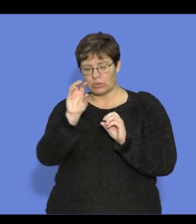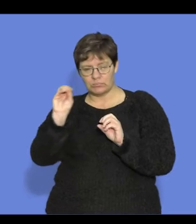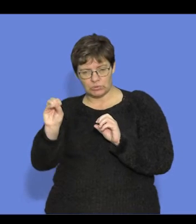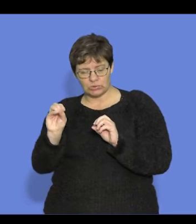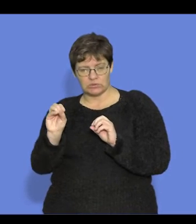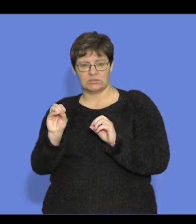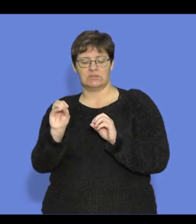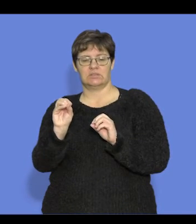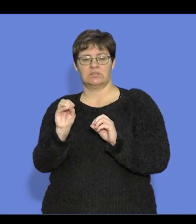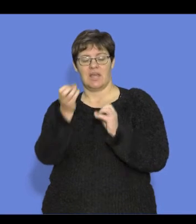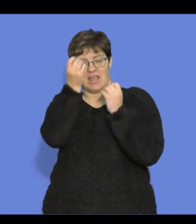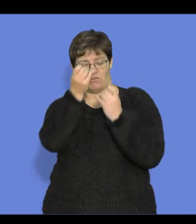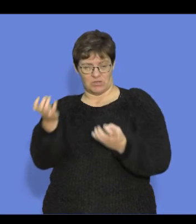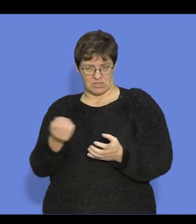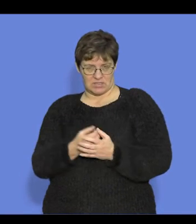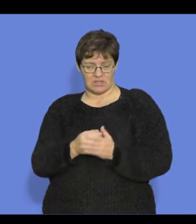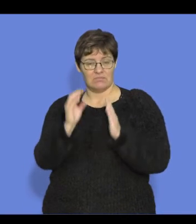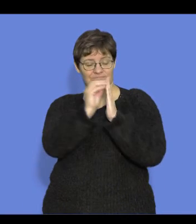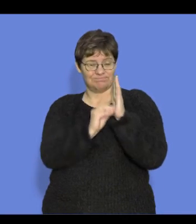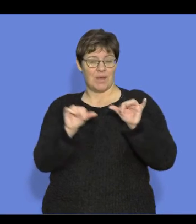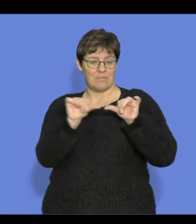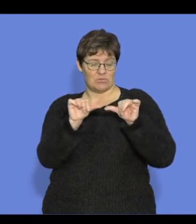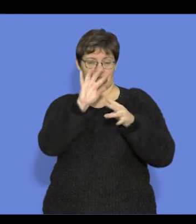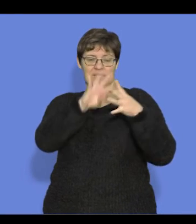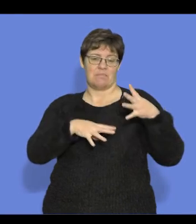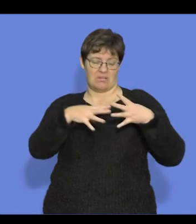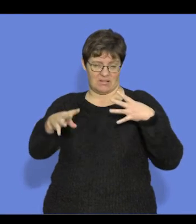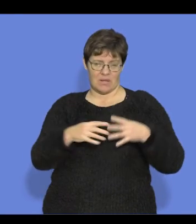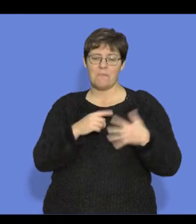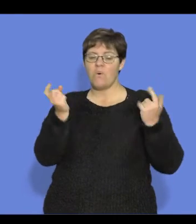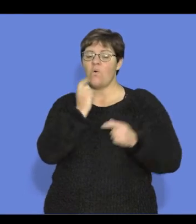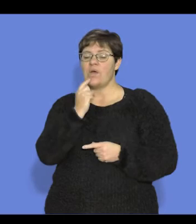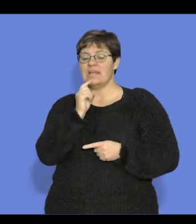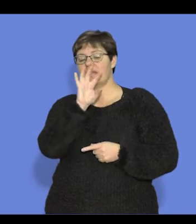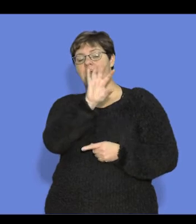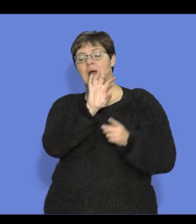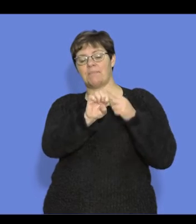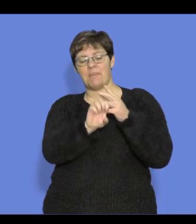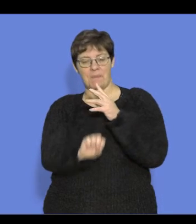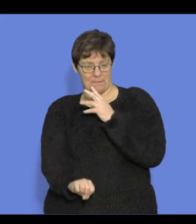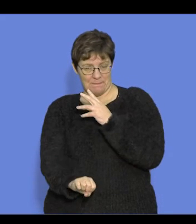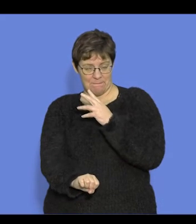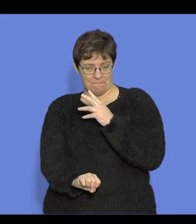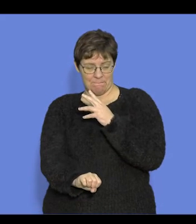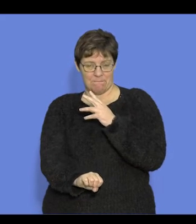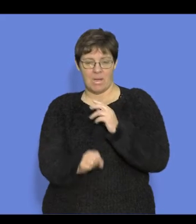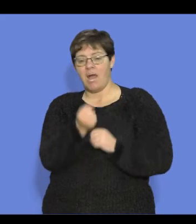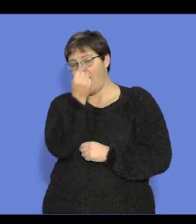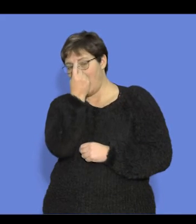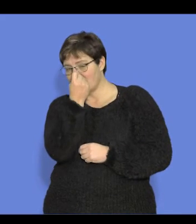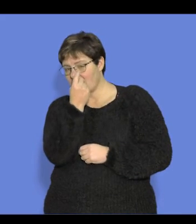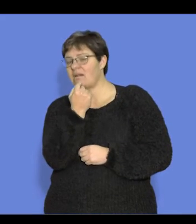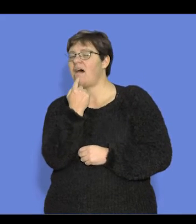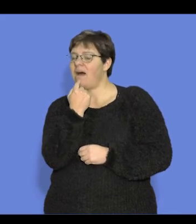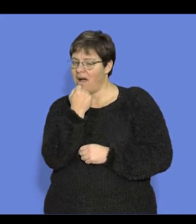are often recorded in a table, which makes it easier to read, or even